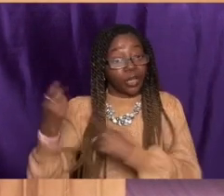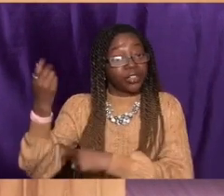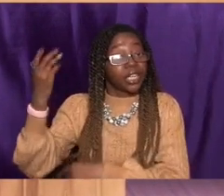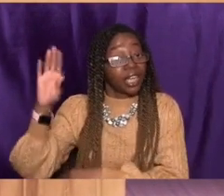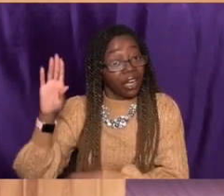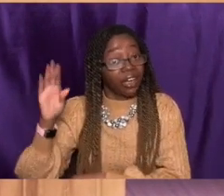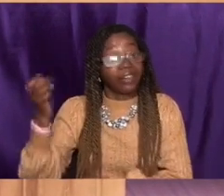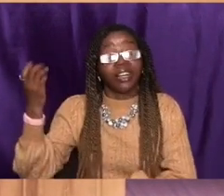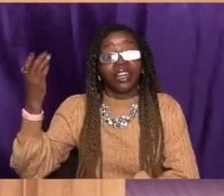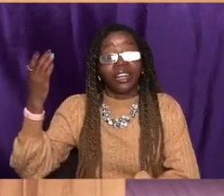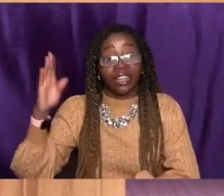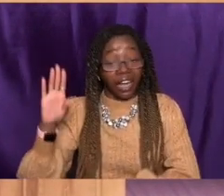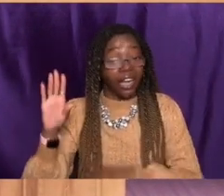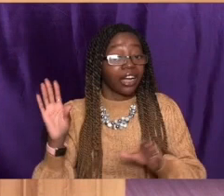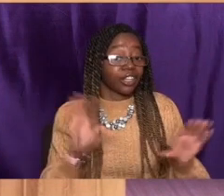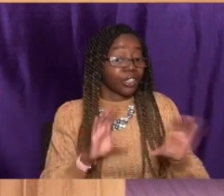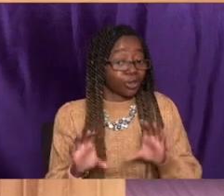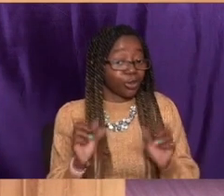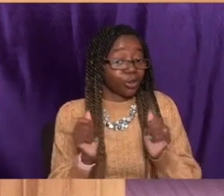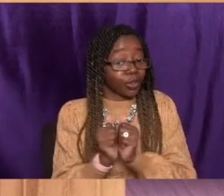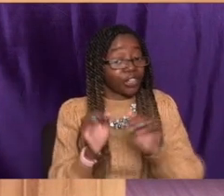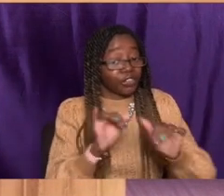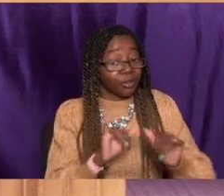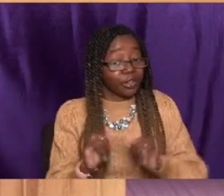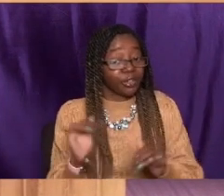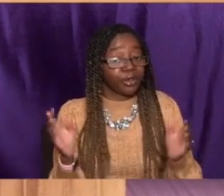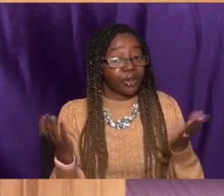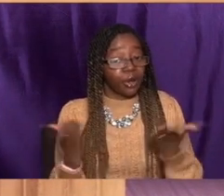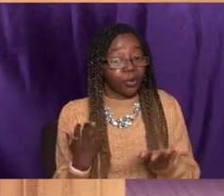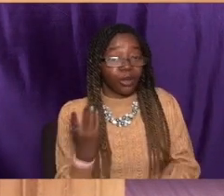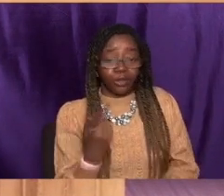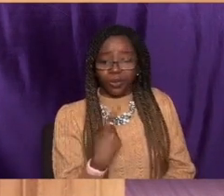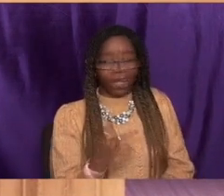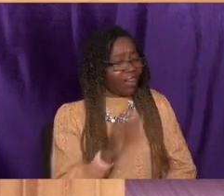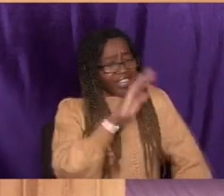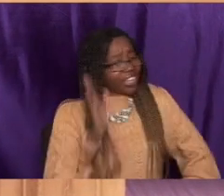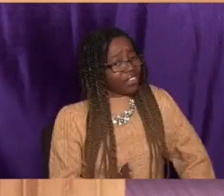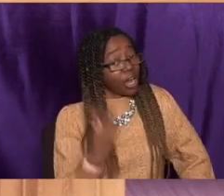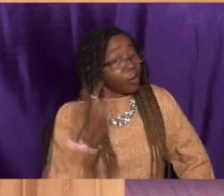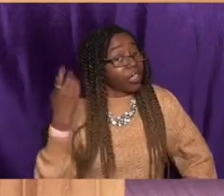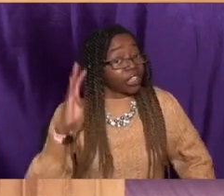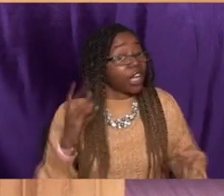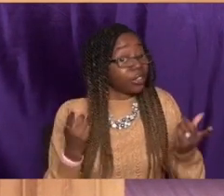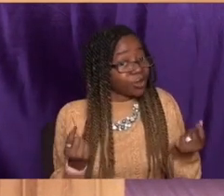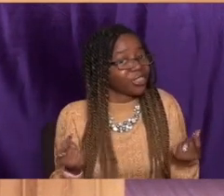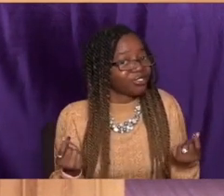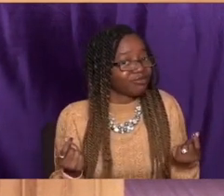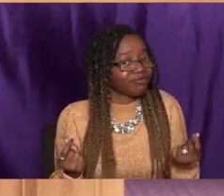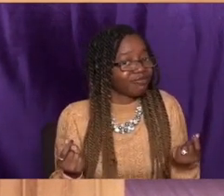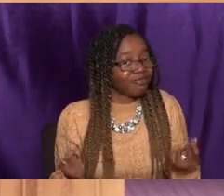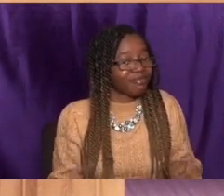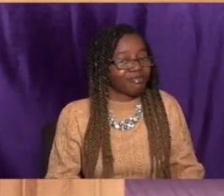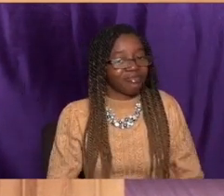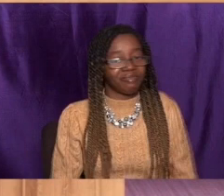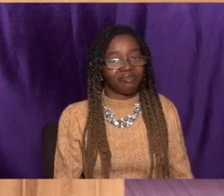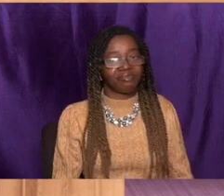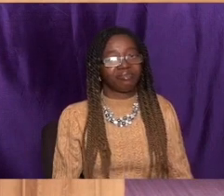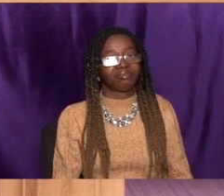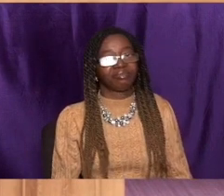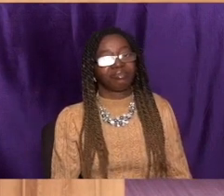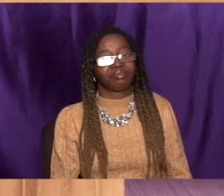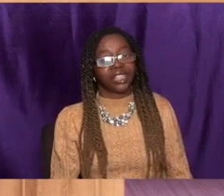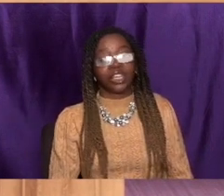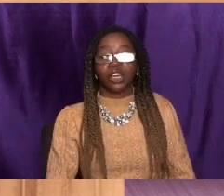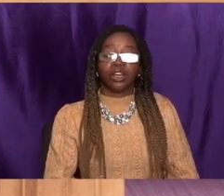hand, God can do with the familiar, which you and I could not. I've watched God do it. It's right there.